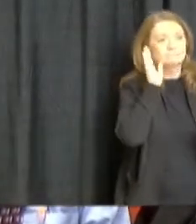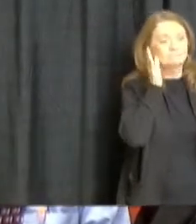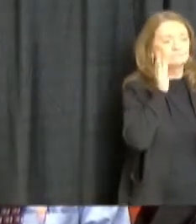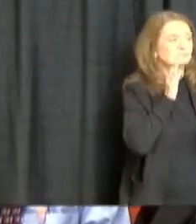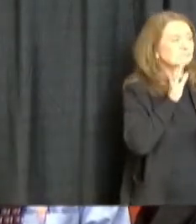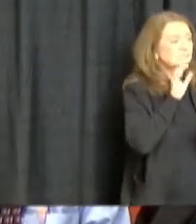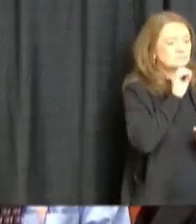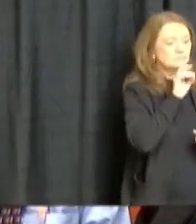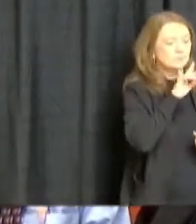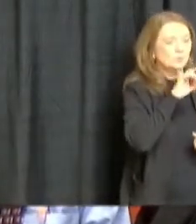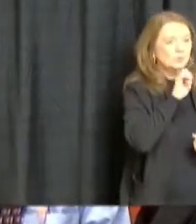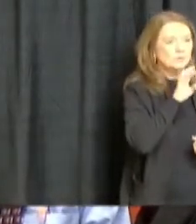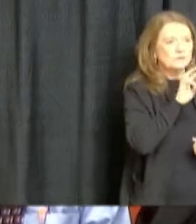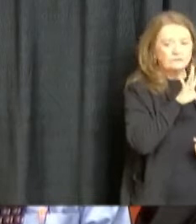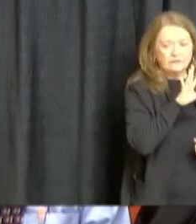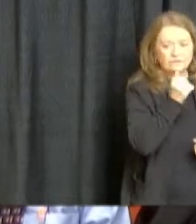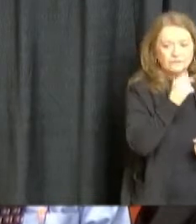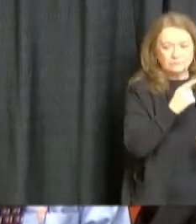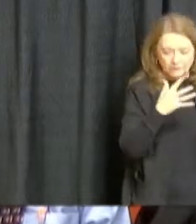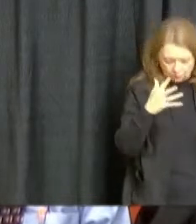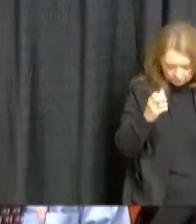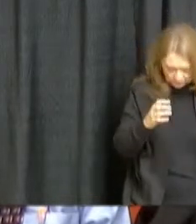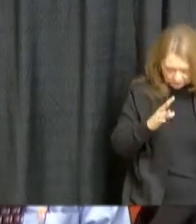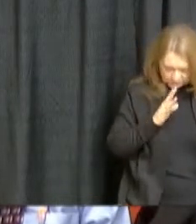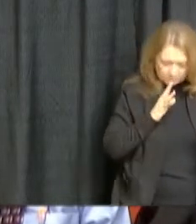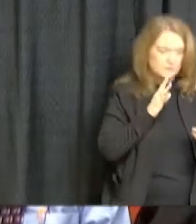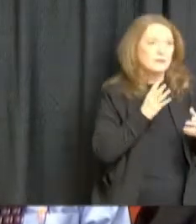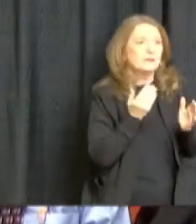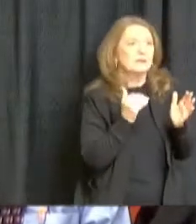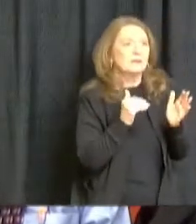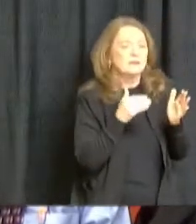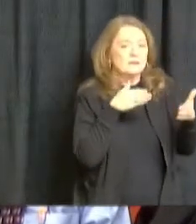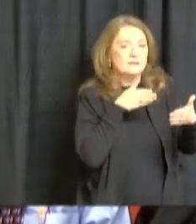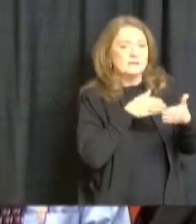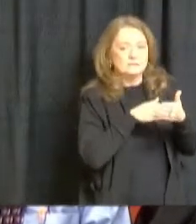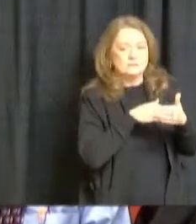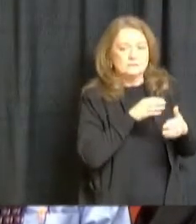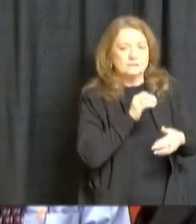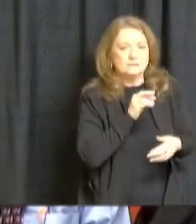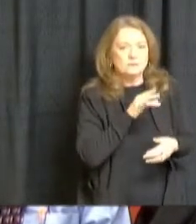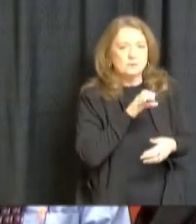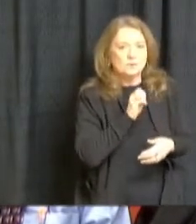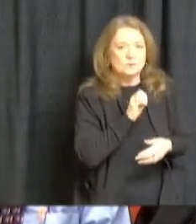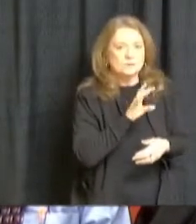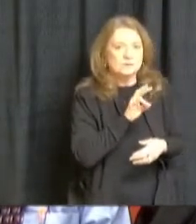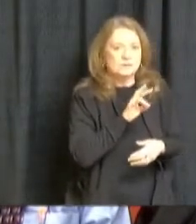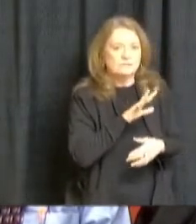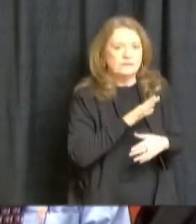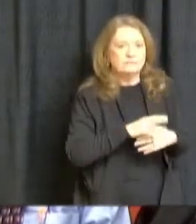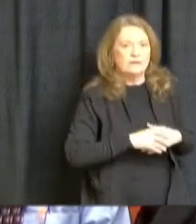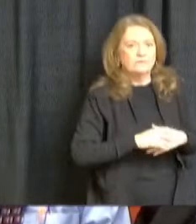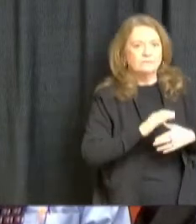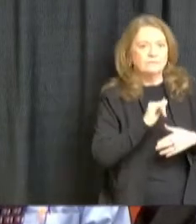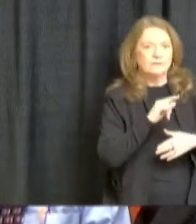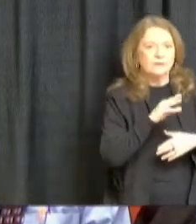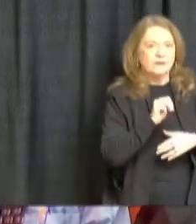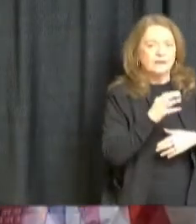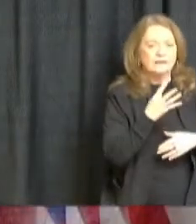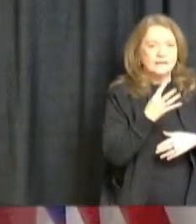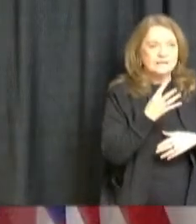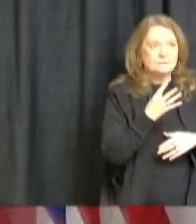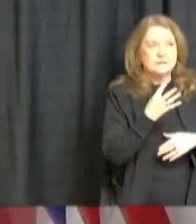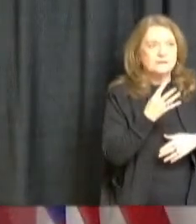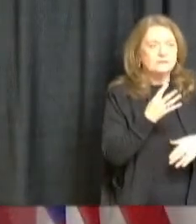75? Anyone in the audience wish to speak against ordinance 75? Item 4,